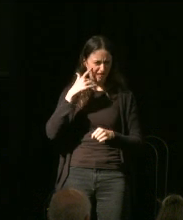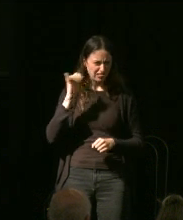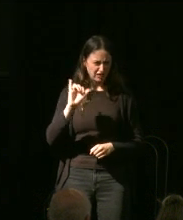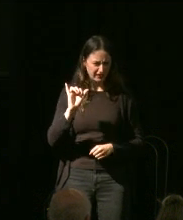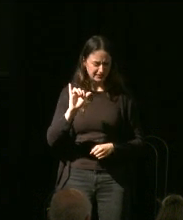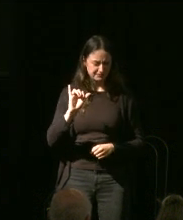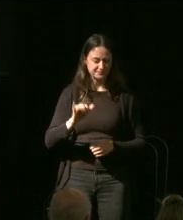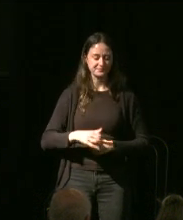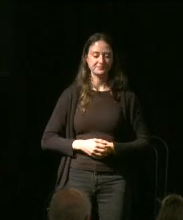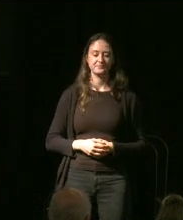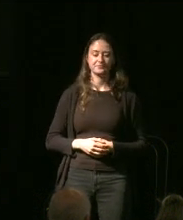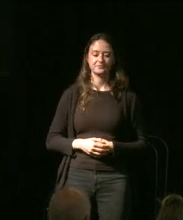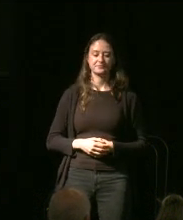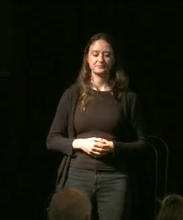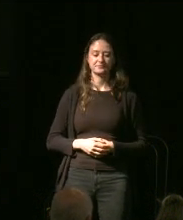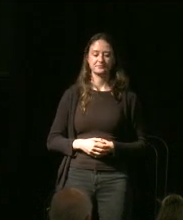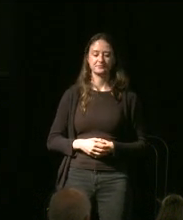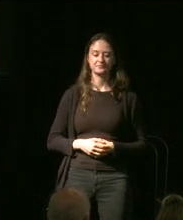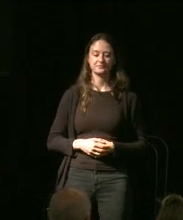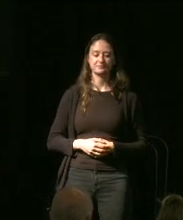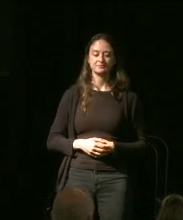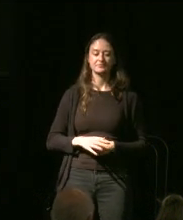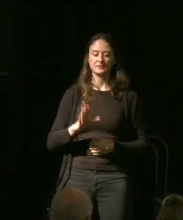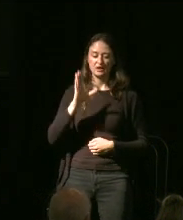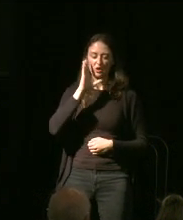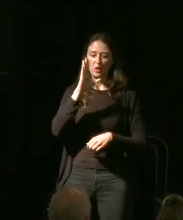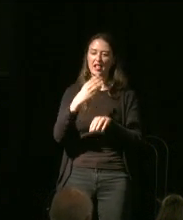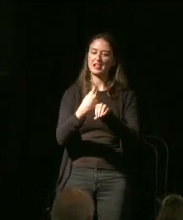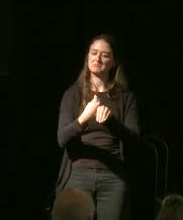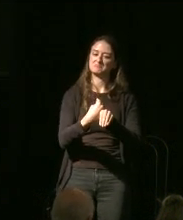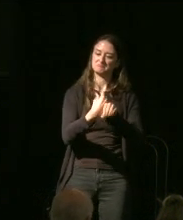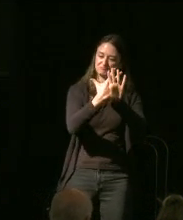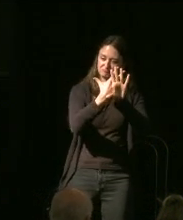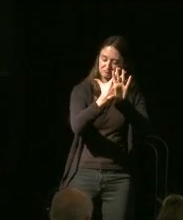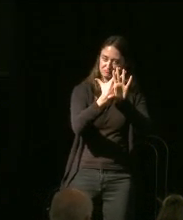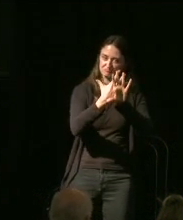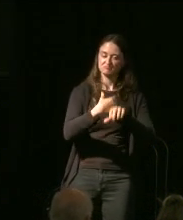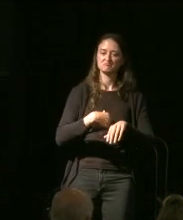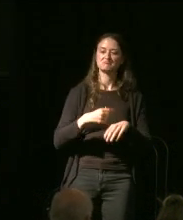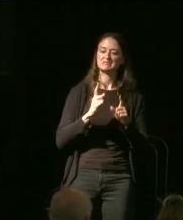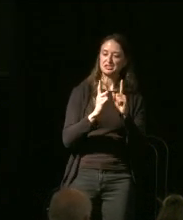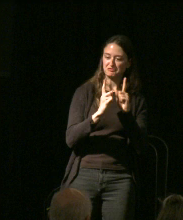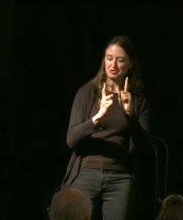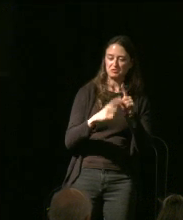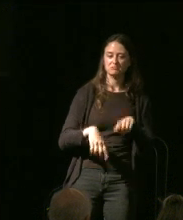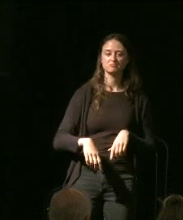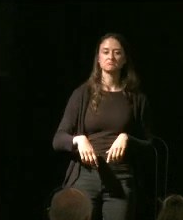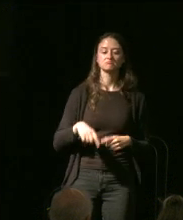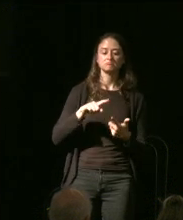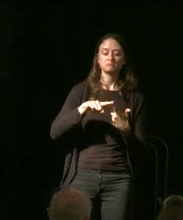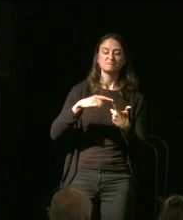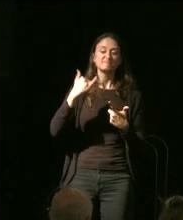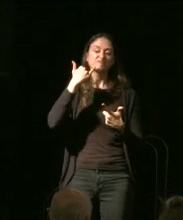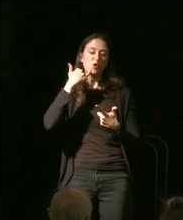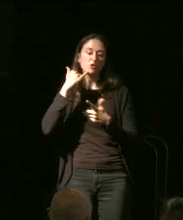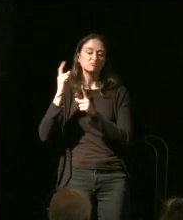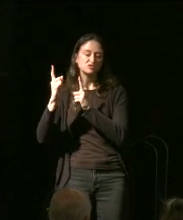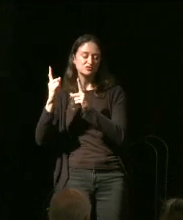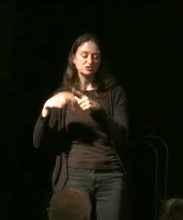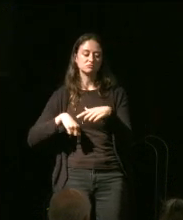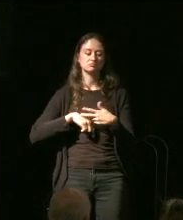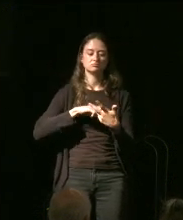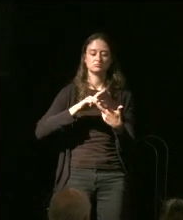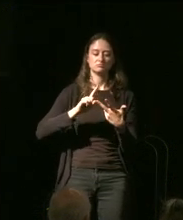in a phone, video, or in-person interview to review the study and sign forms